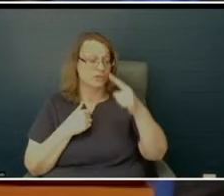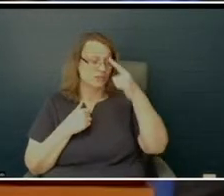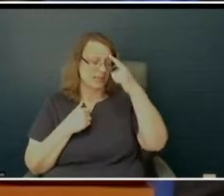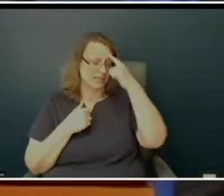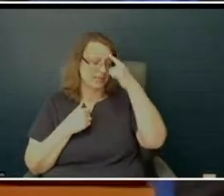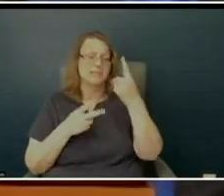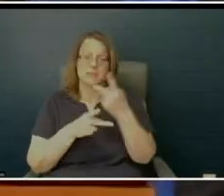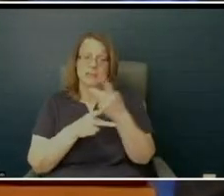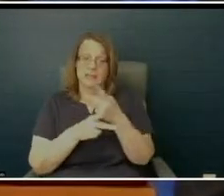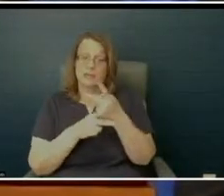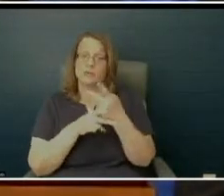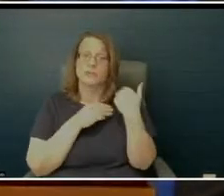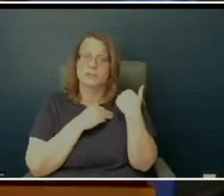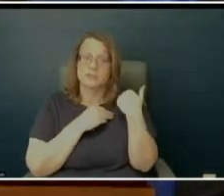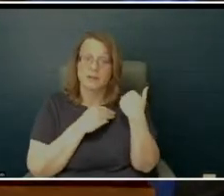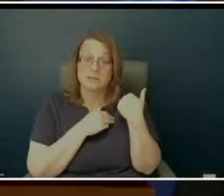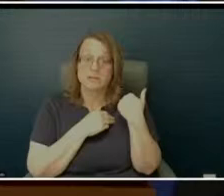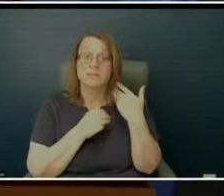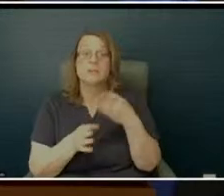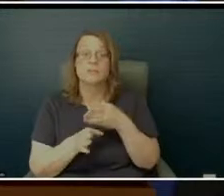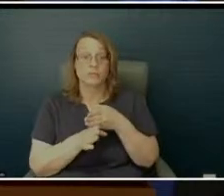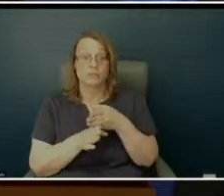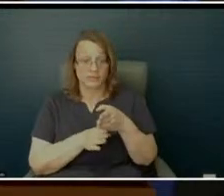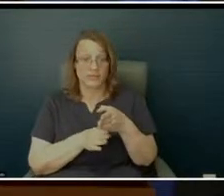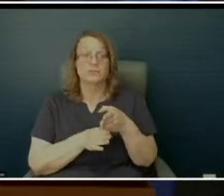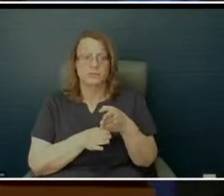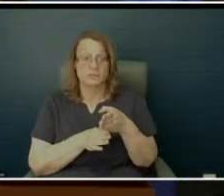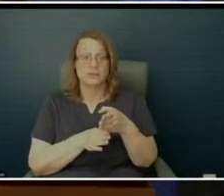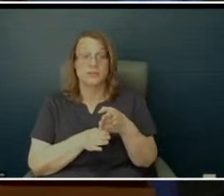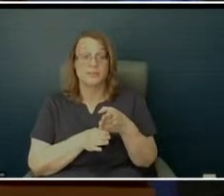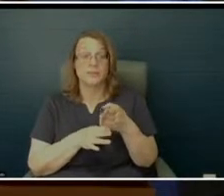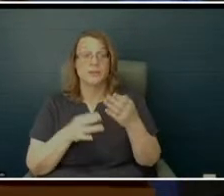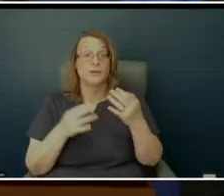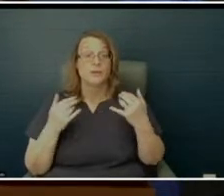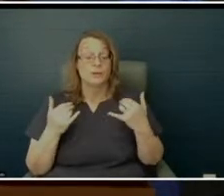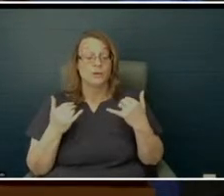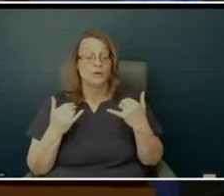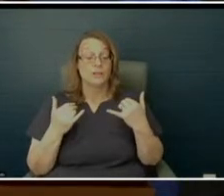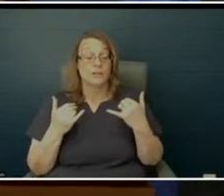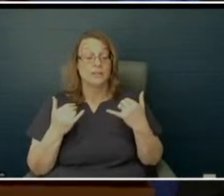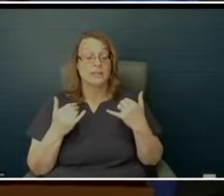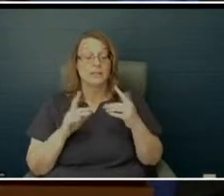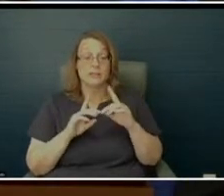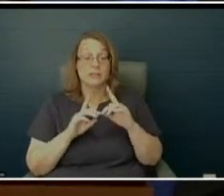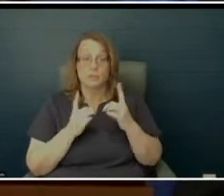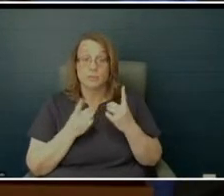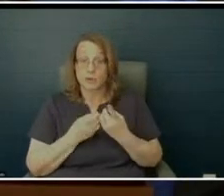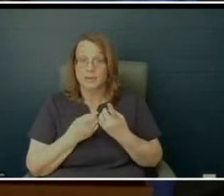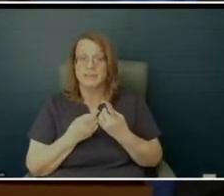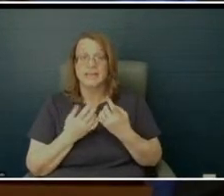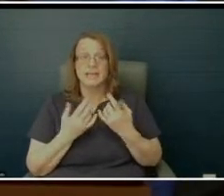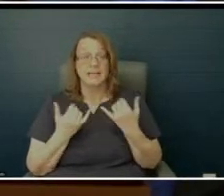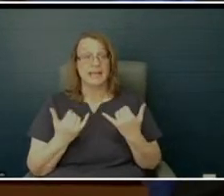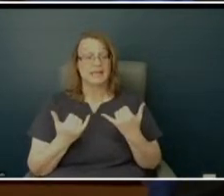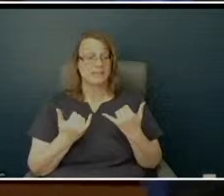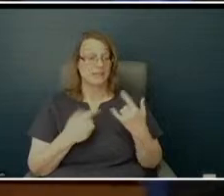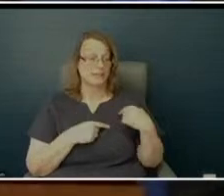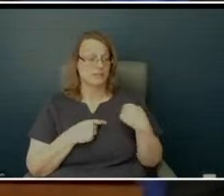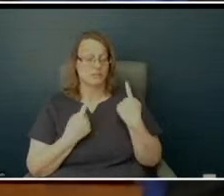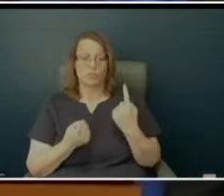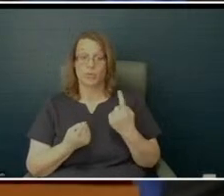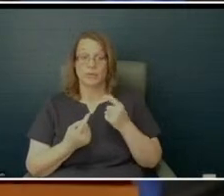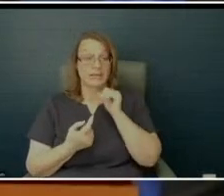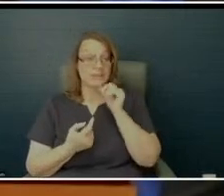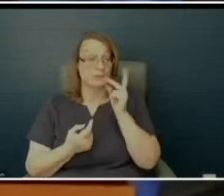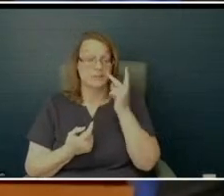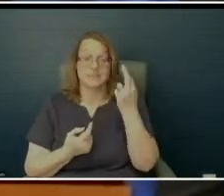responsibly and professionally currently within the department, and to this point I have not seen a reason to appoint